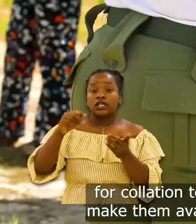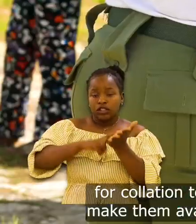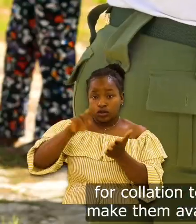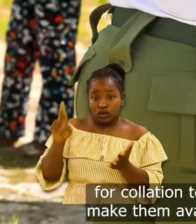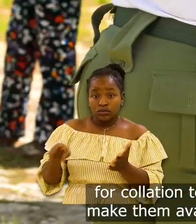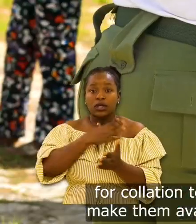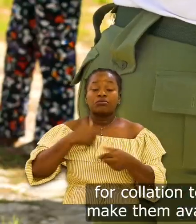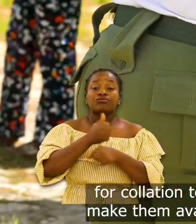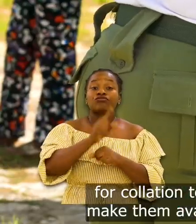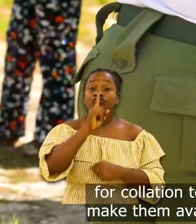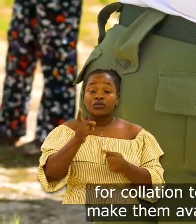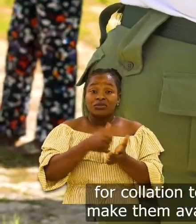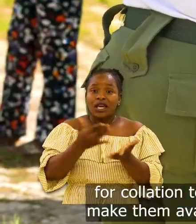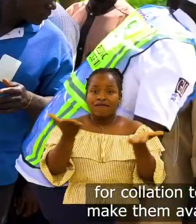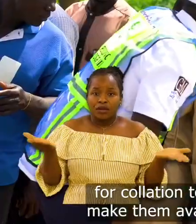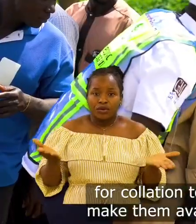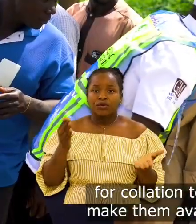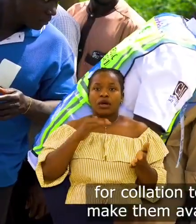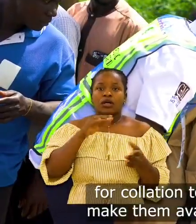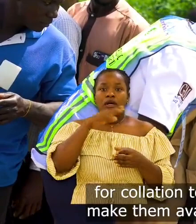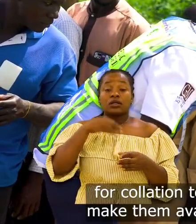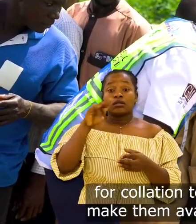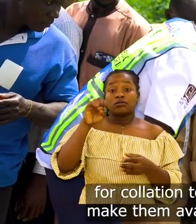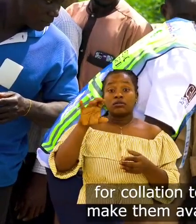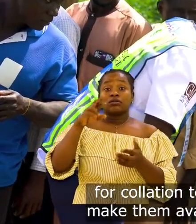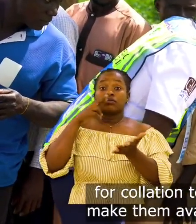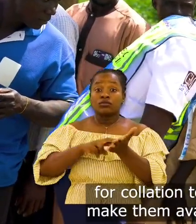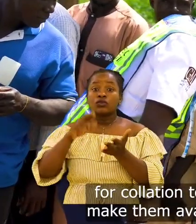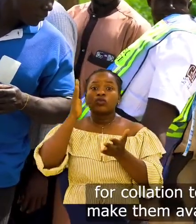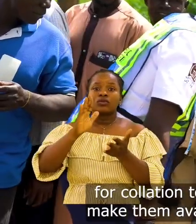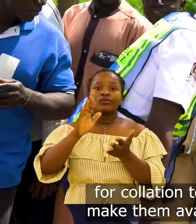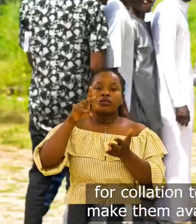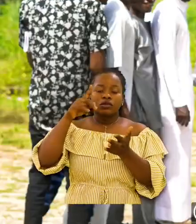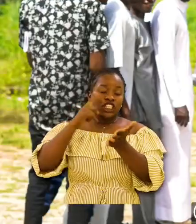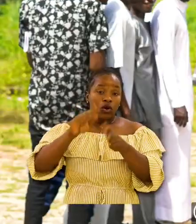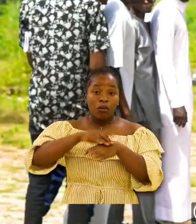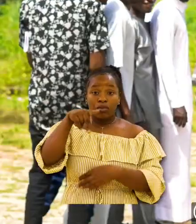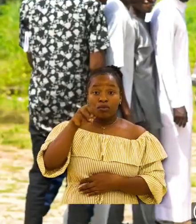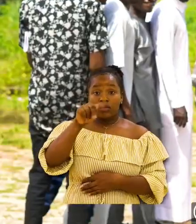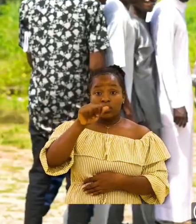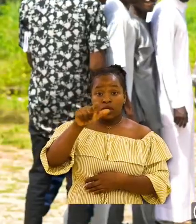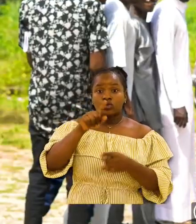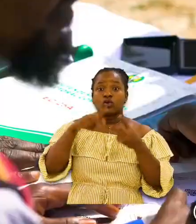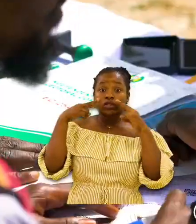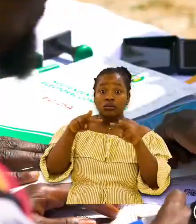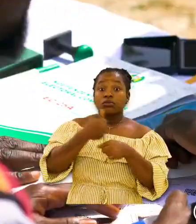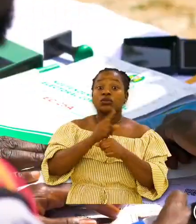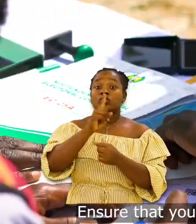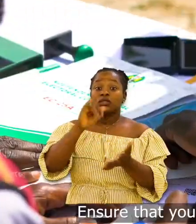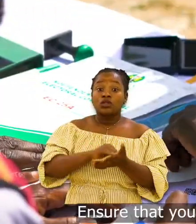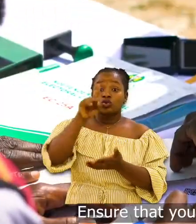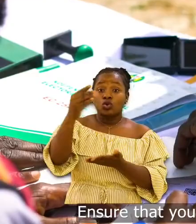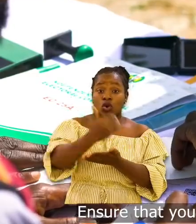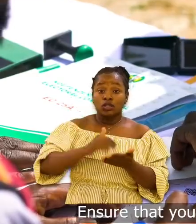to speed up announcement of results and make them available on the INEC Result Viewing Portal, IReV, for the public to